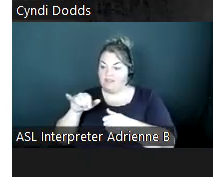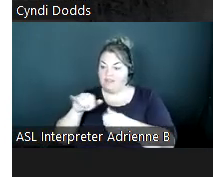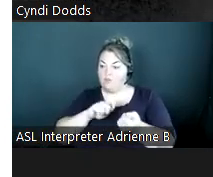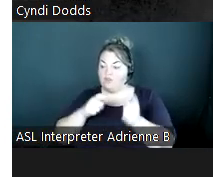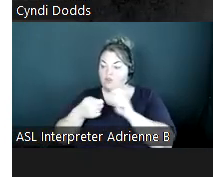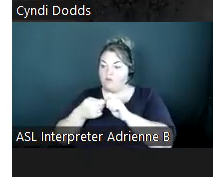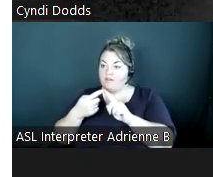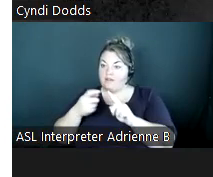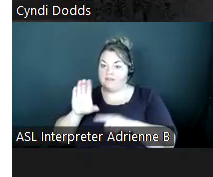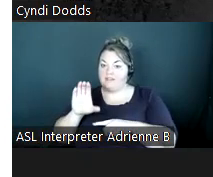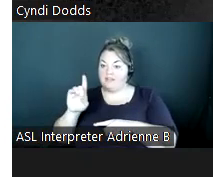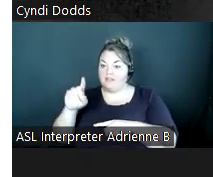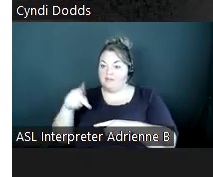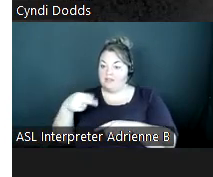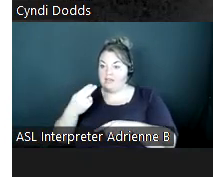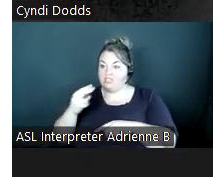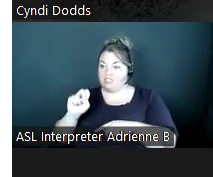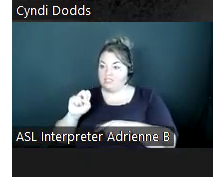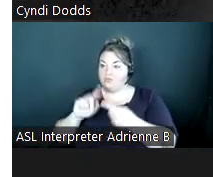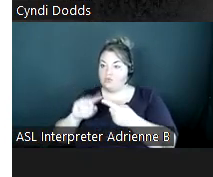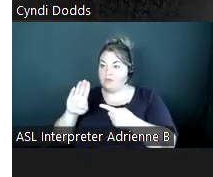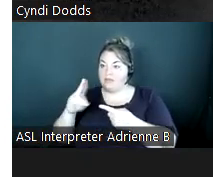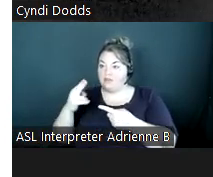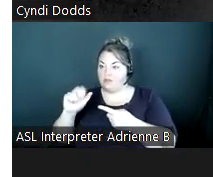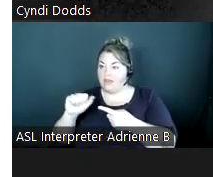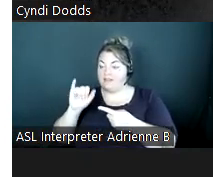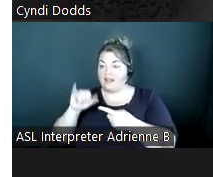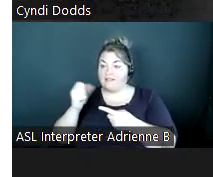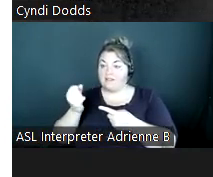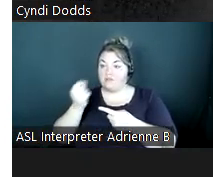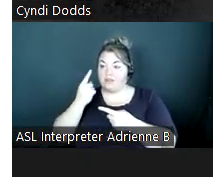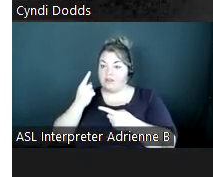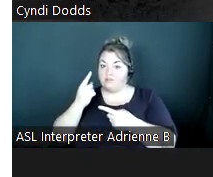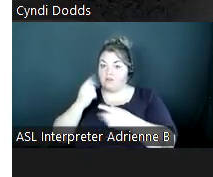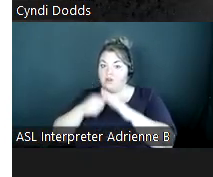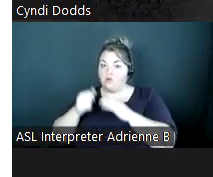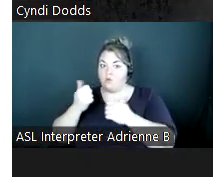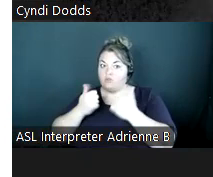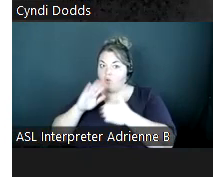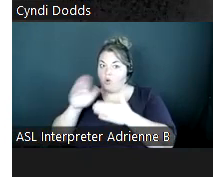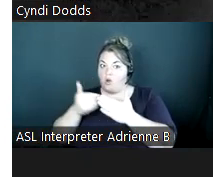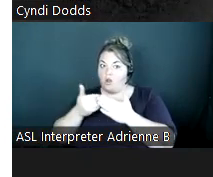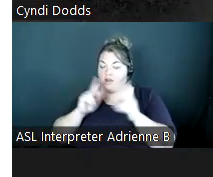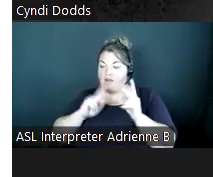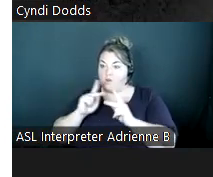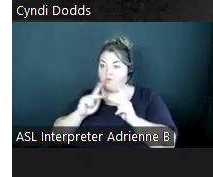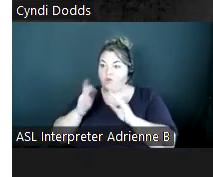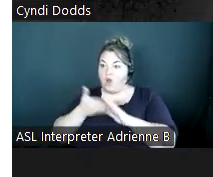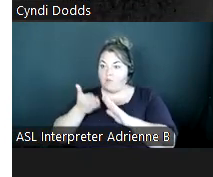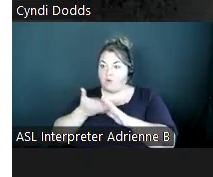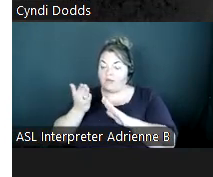from CDPHE to BHA. And that's the understanding under which all of our folks have been operating.